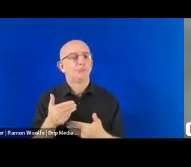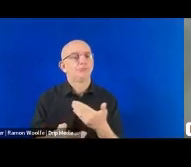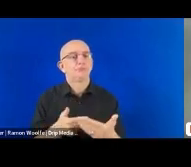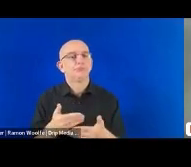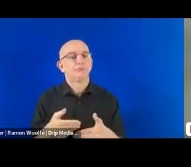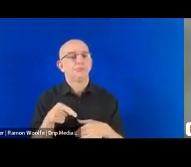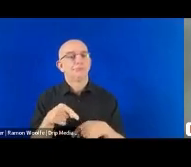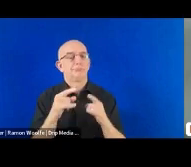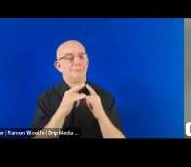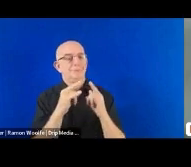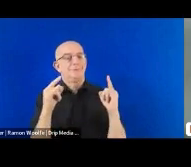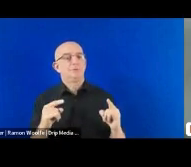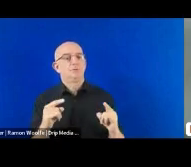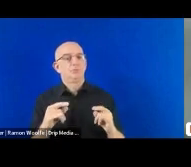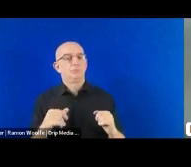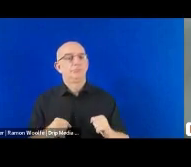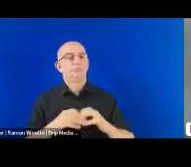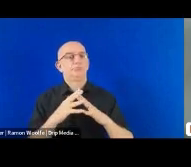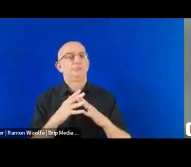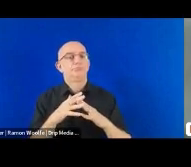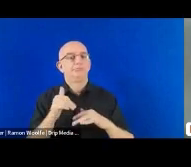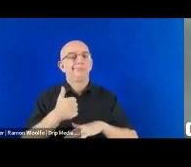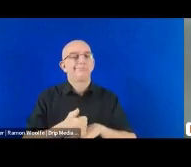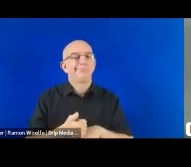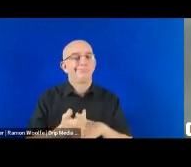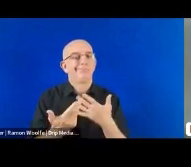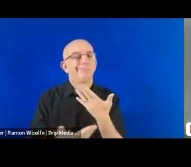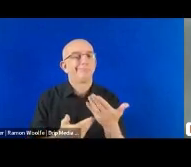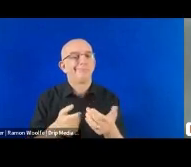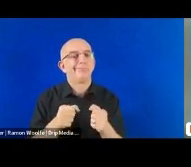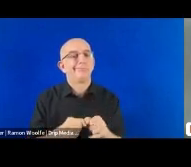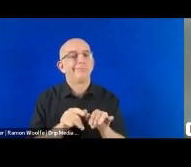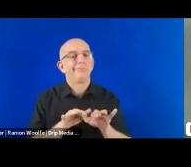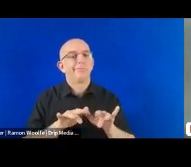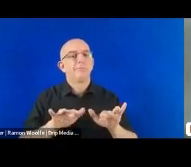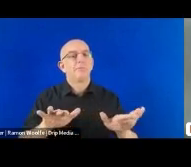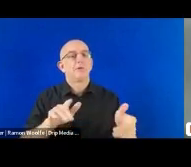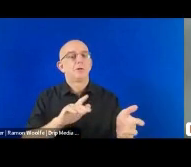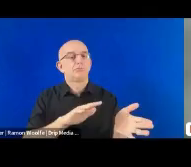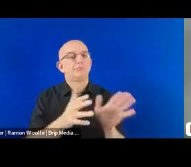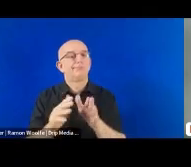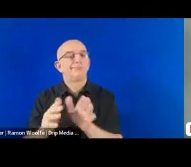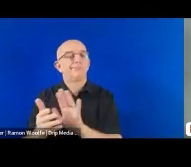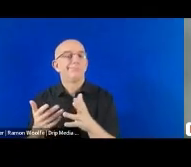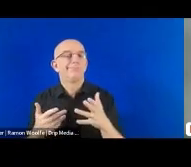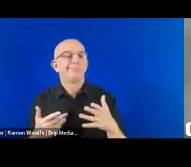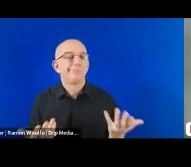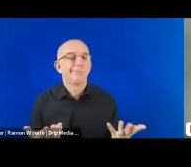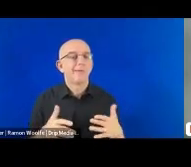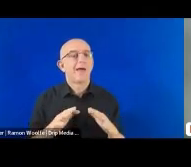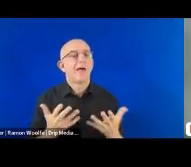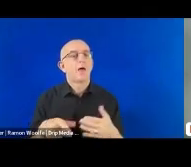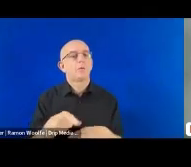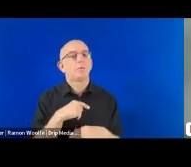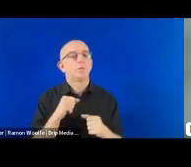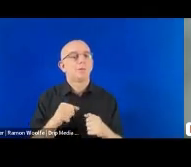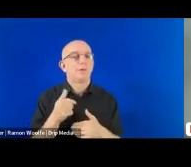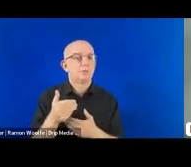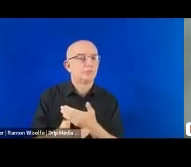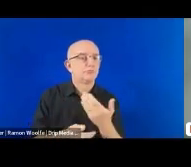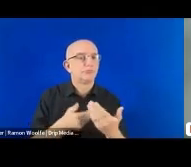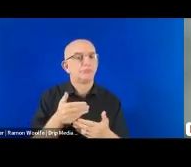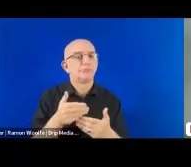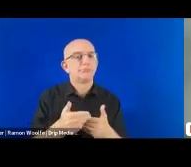further? So this is being looked at, country and global level. So we have the global and